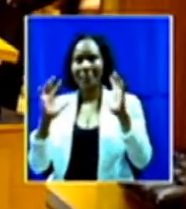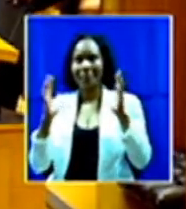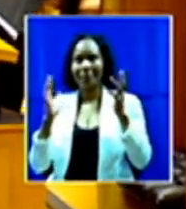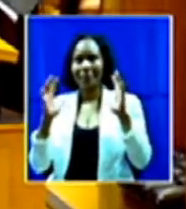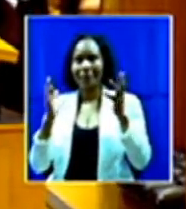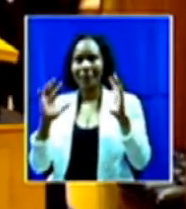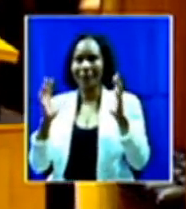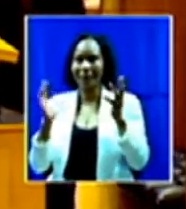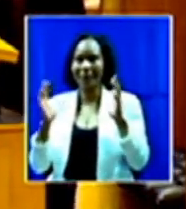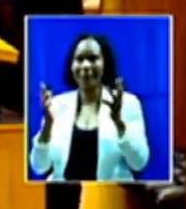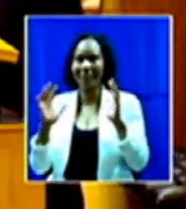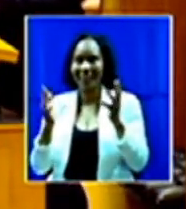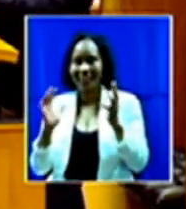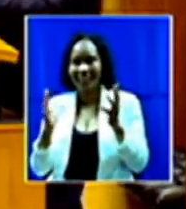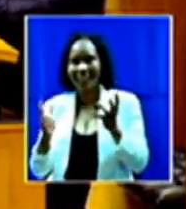Remember,